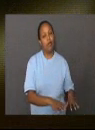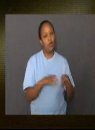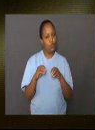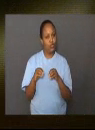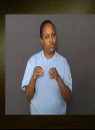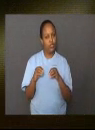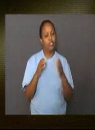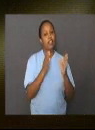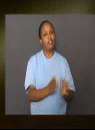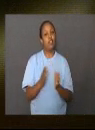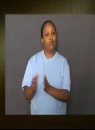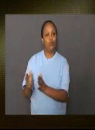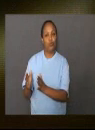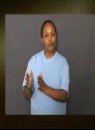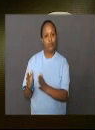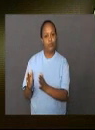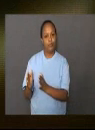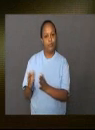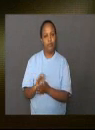Students, let's get ready.